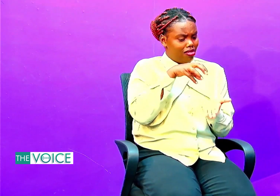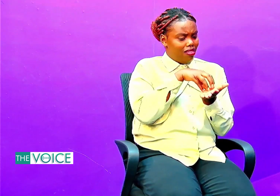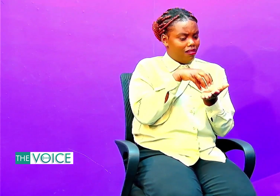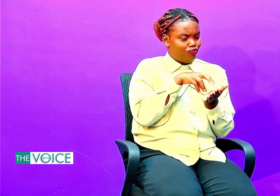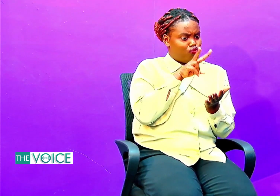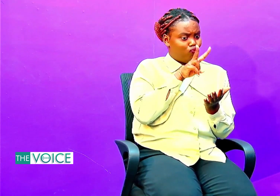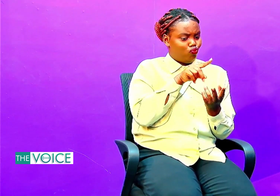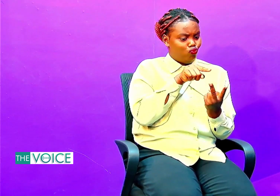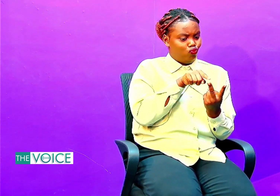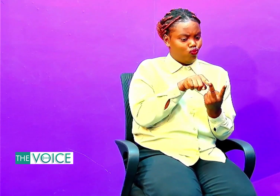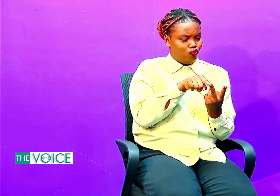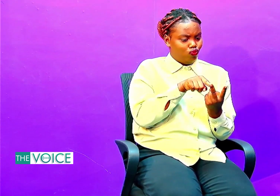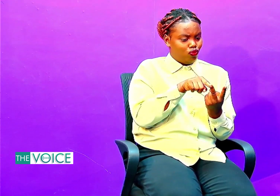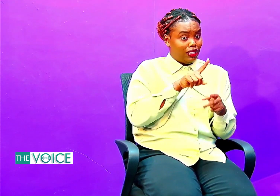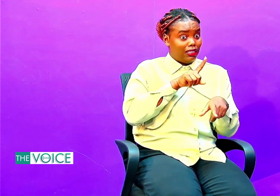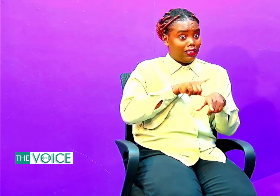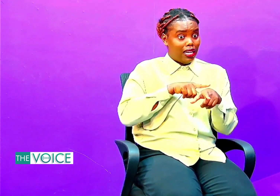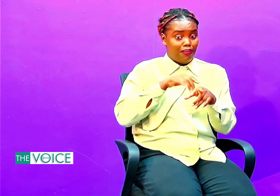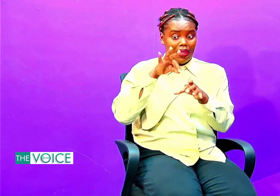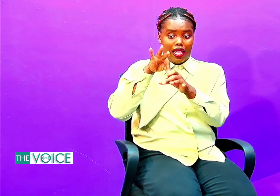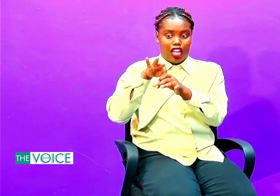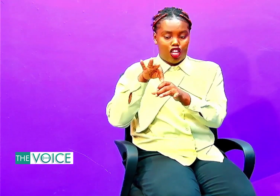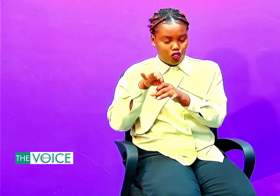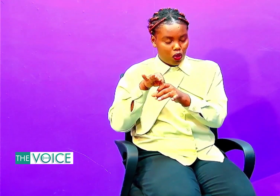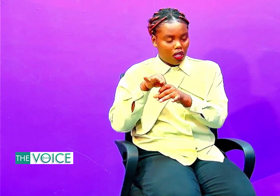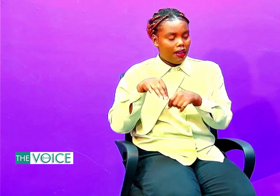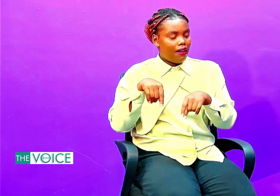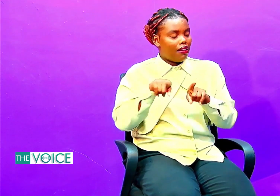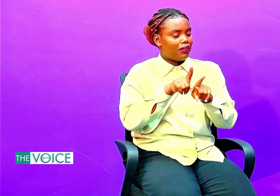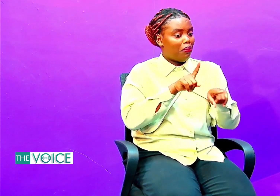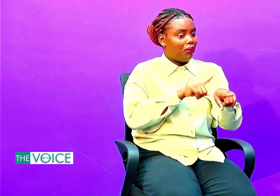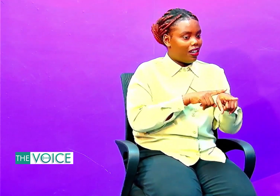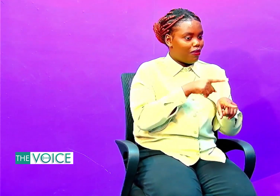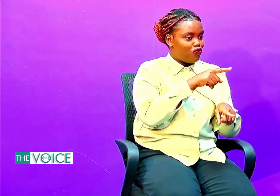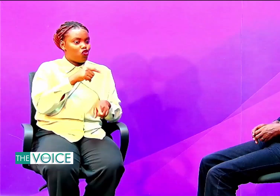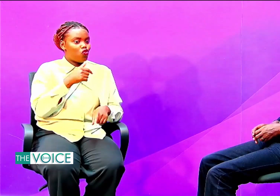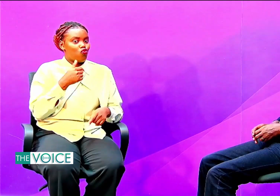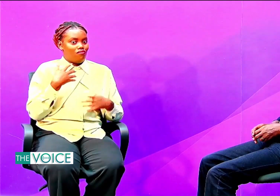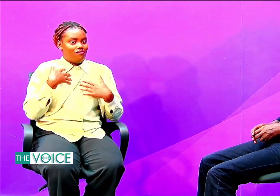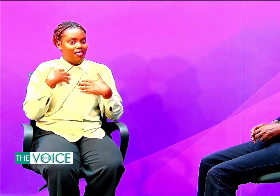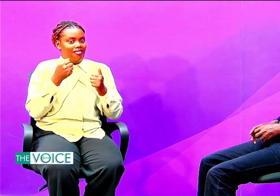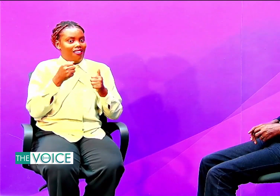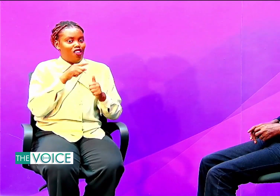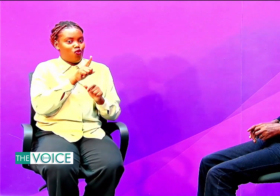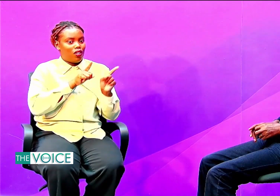healthy, or do you feel that the condition?